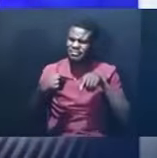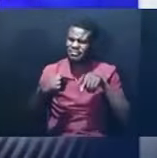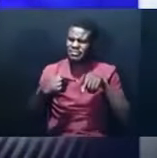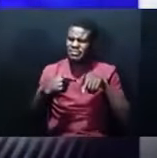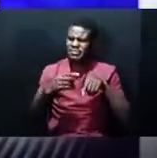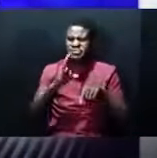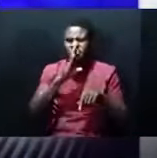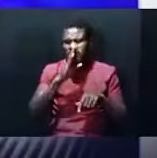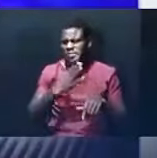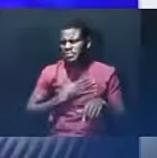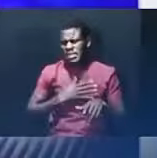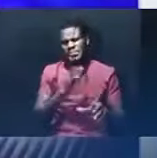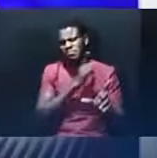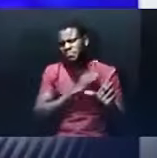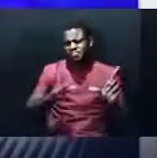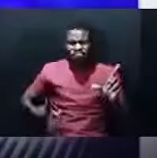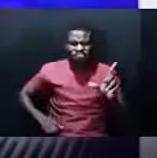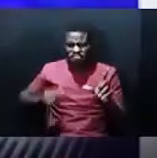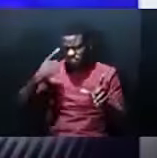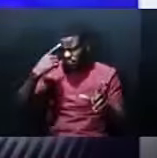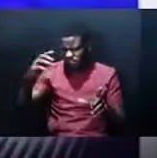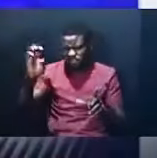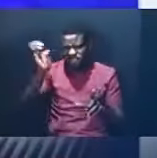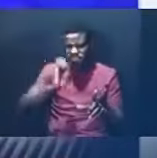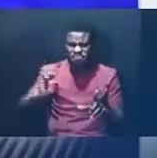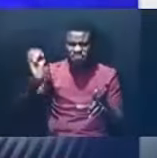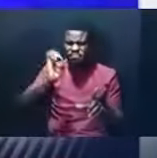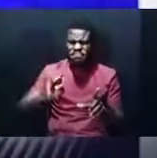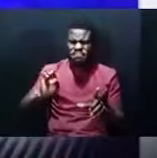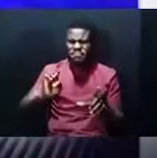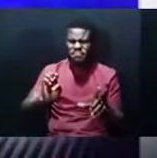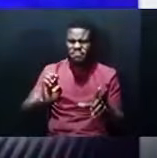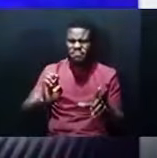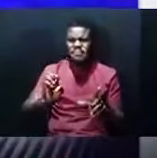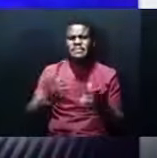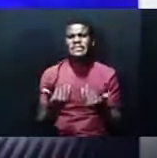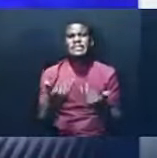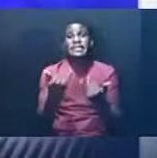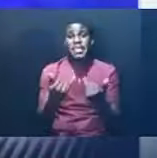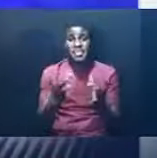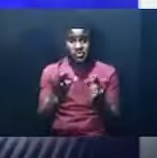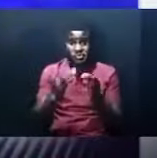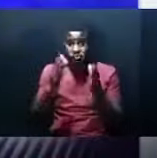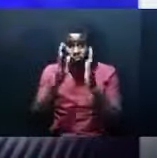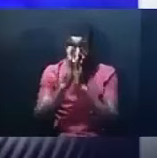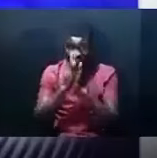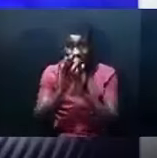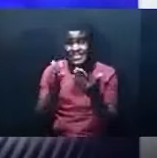and be my Lord forever. Now, if you have prayed this simple